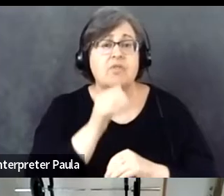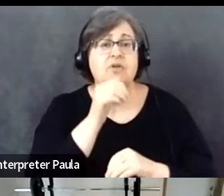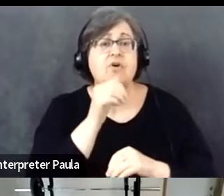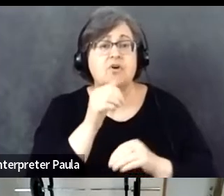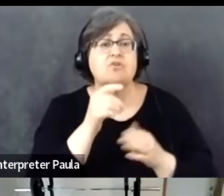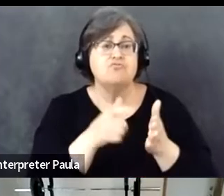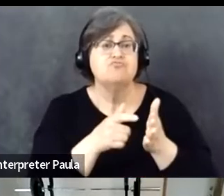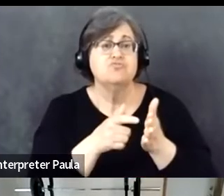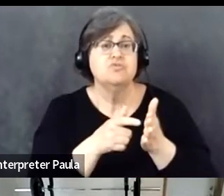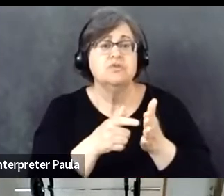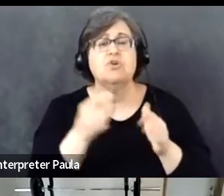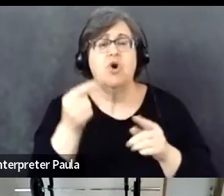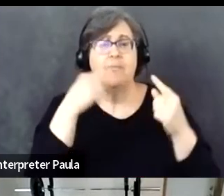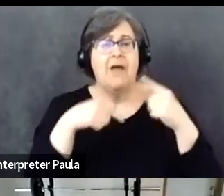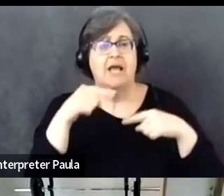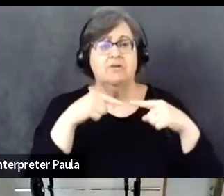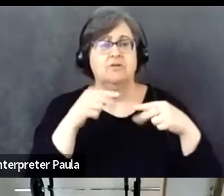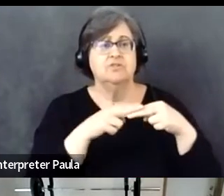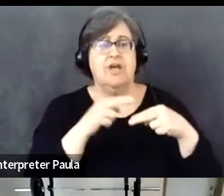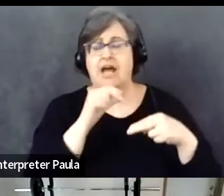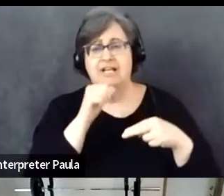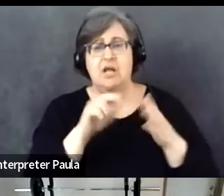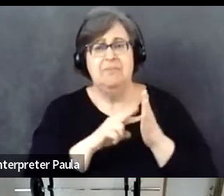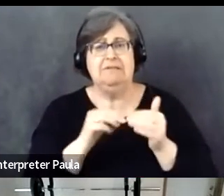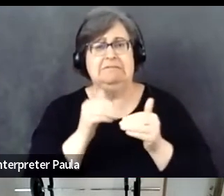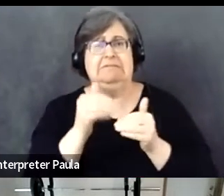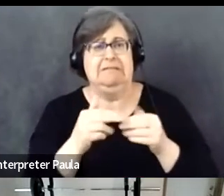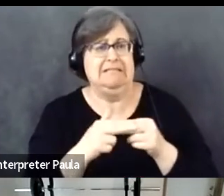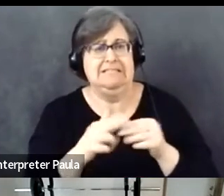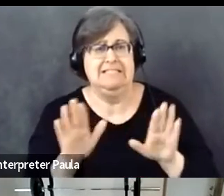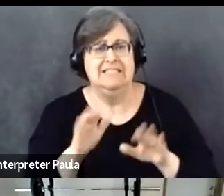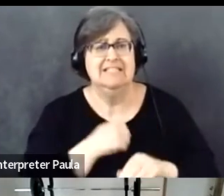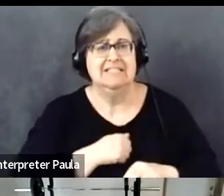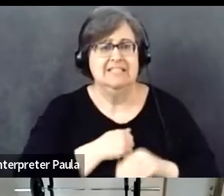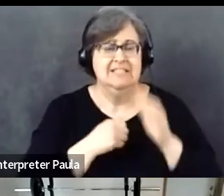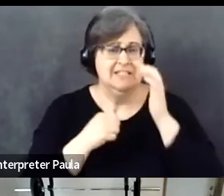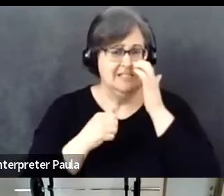had a number. Amy, maybe go back one more real quick. Oh, I didn't mean to do that. Sorry. Sorry.